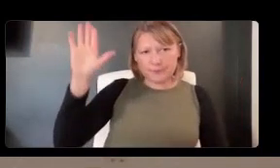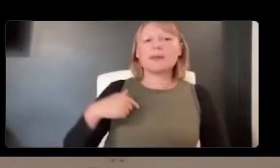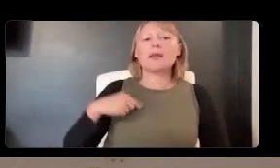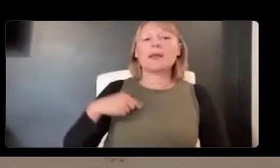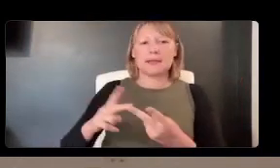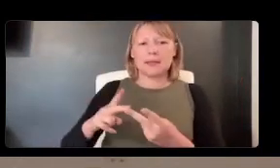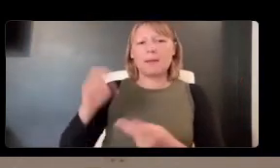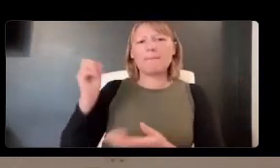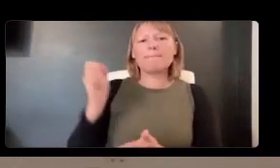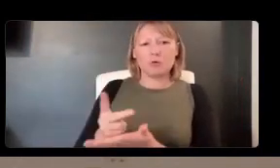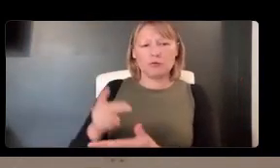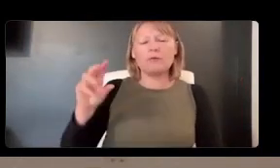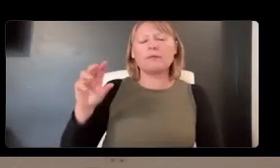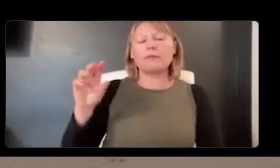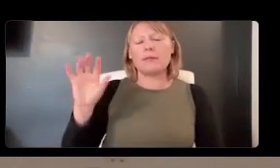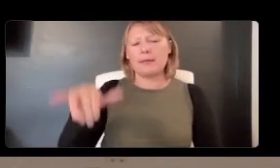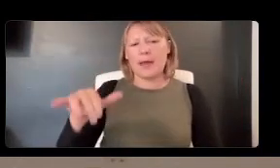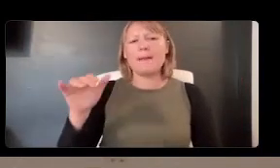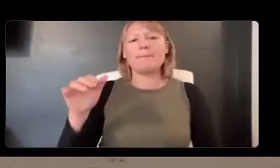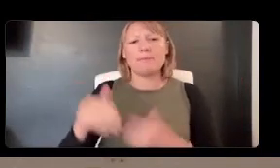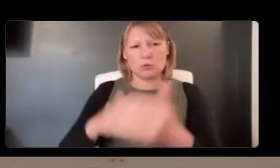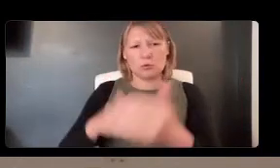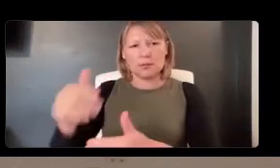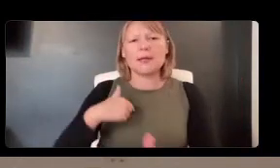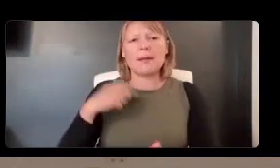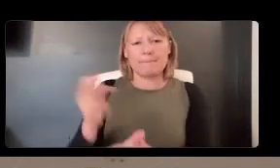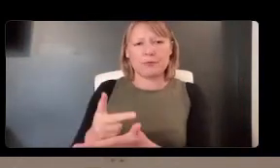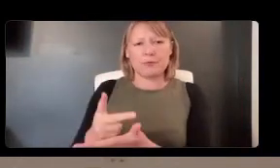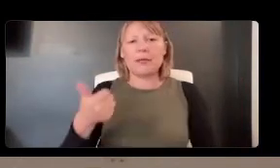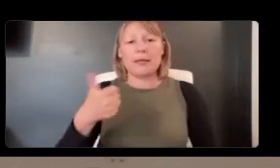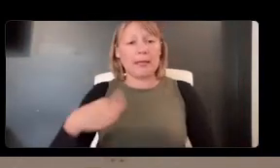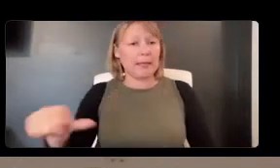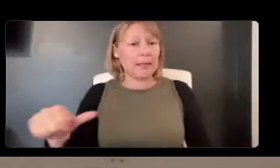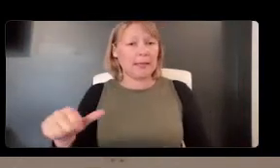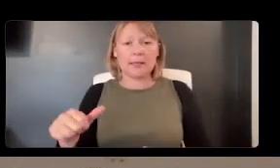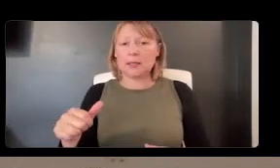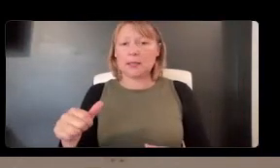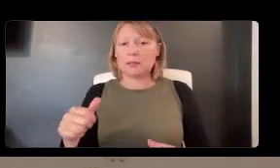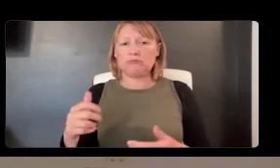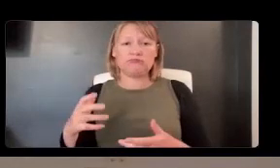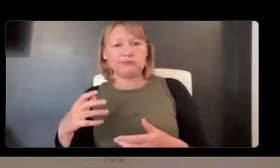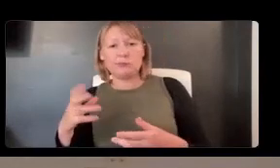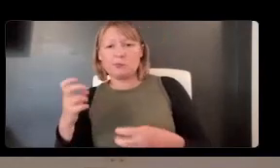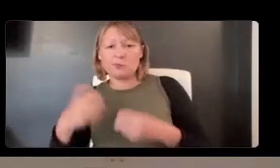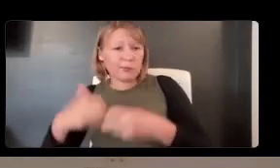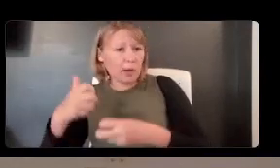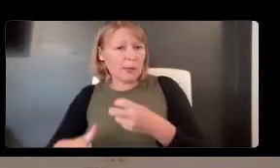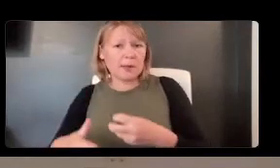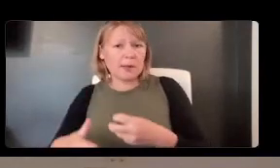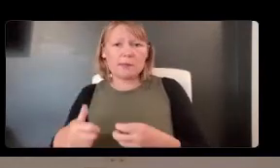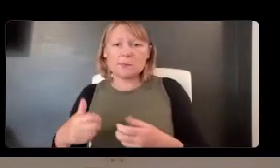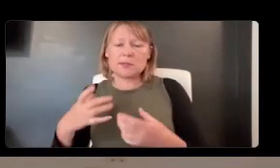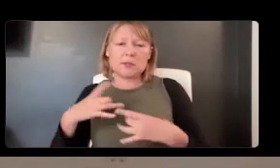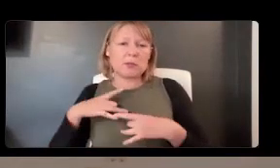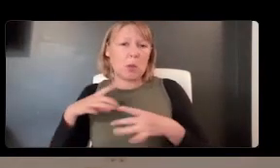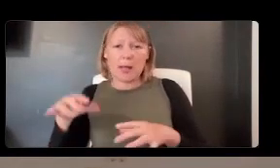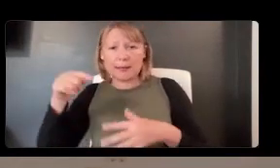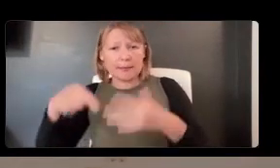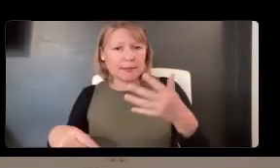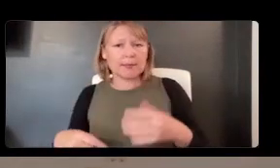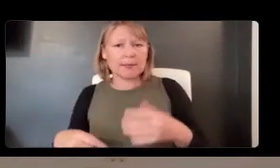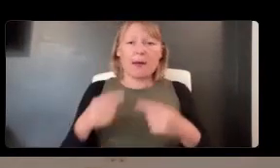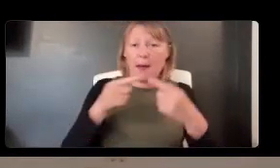Cancinelli, and I second that motion. Okay, thank you. Are there any recusals from any of these matters? Okay, is there